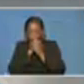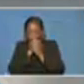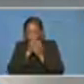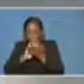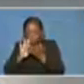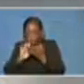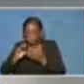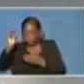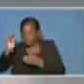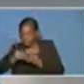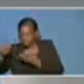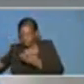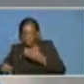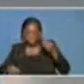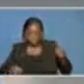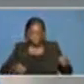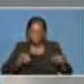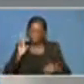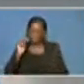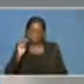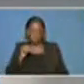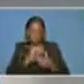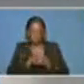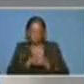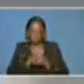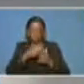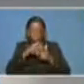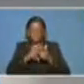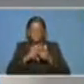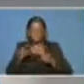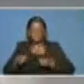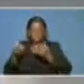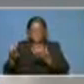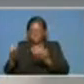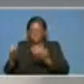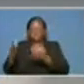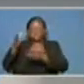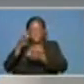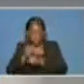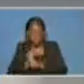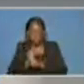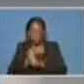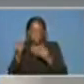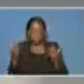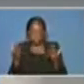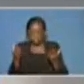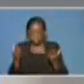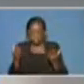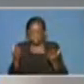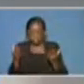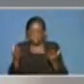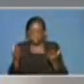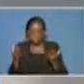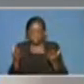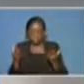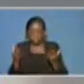have the option to pay online through the app, or you can submit, and once you get to your destination,